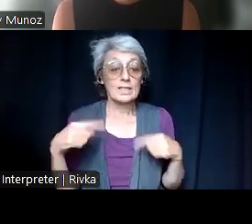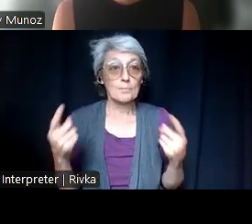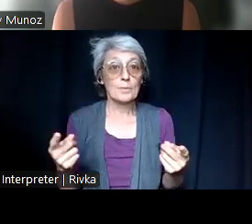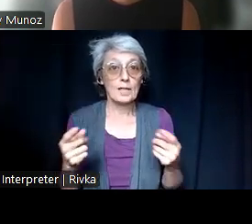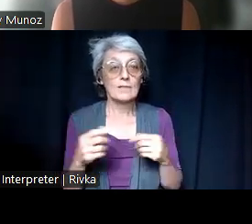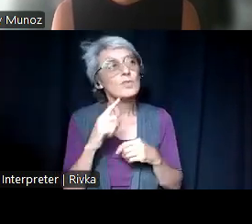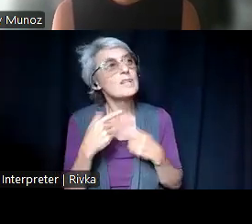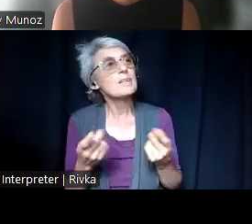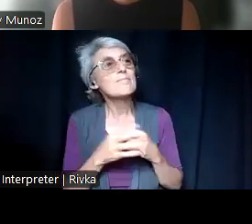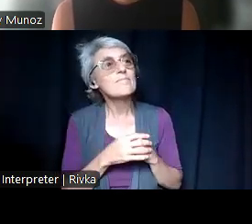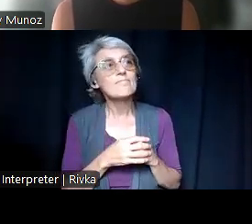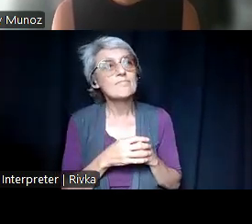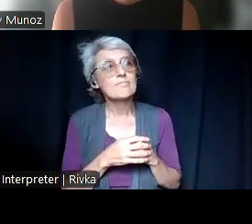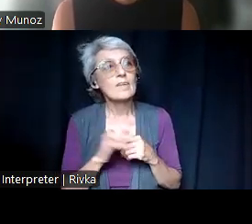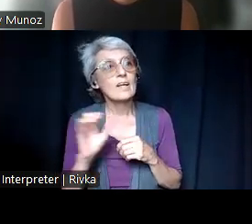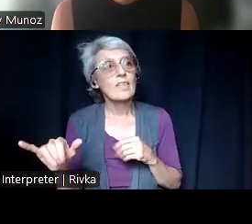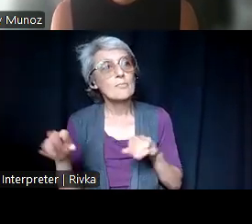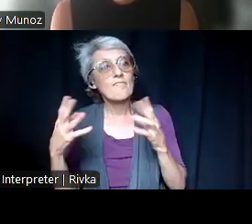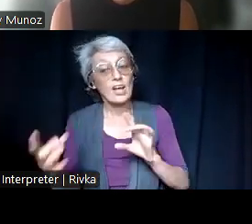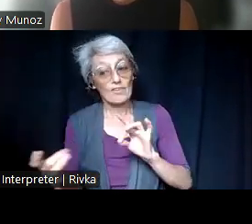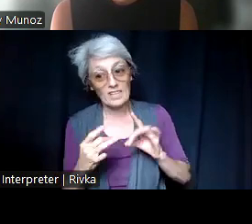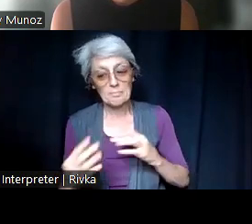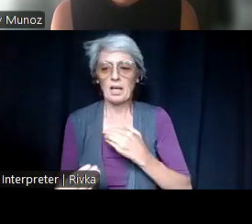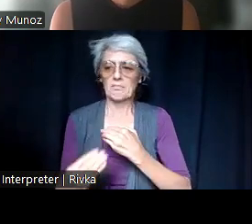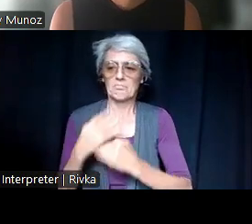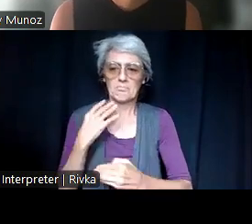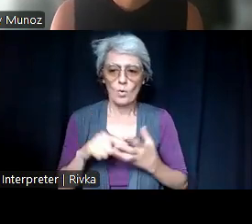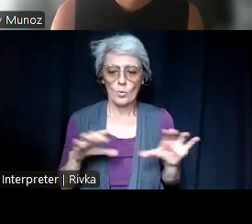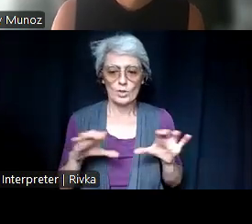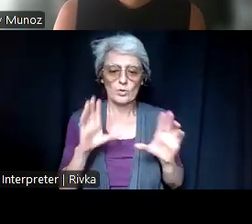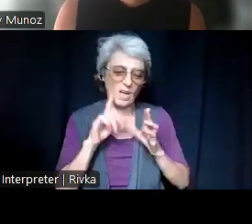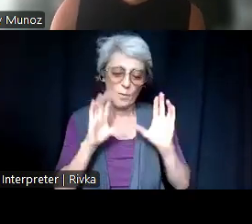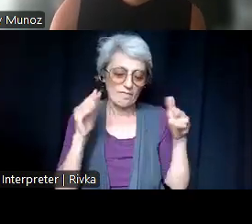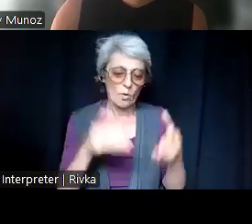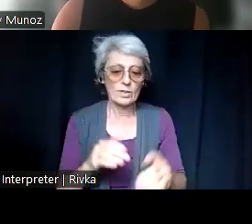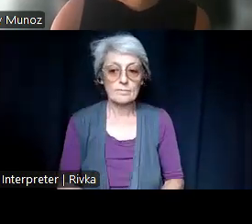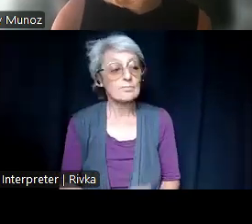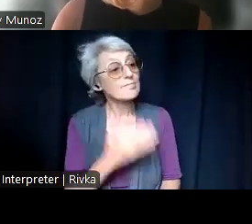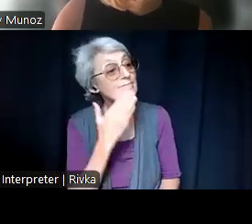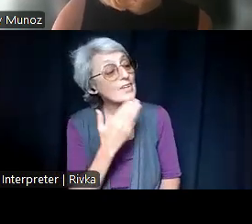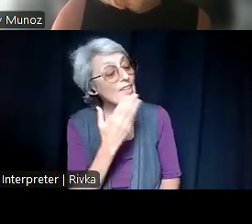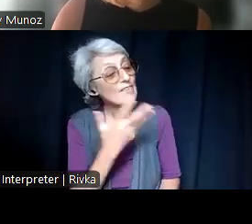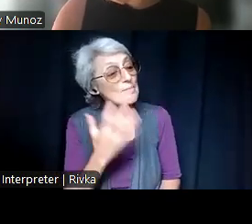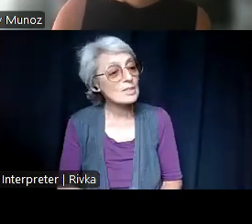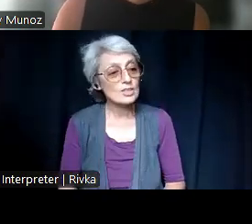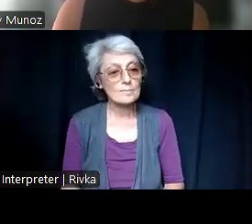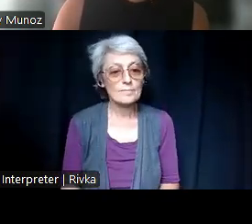been driven by that provider feedback. Good, thank you. Thank you very much.